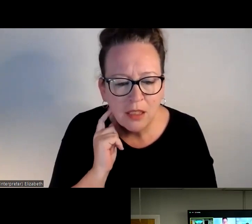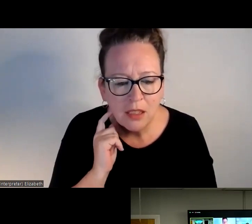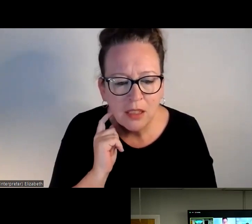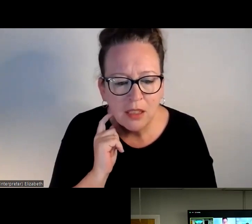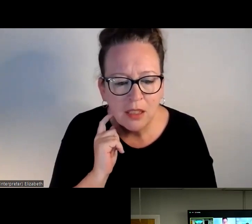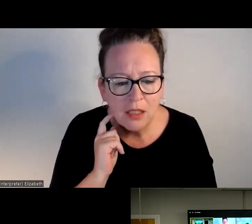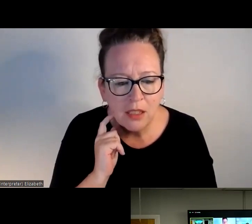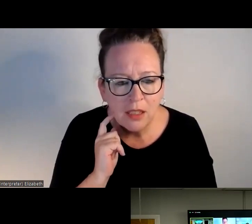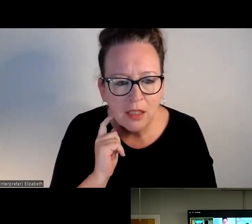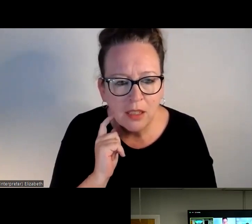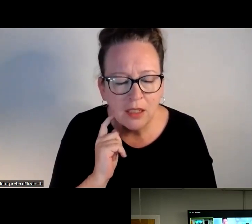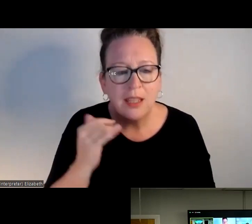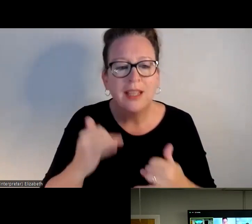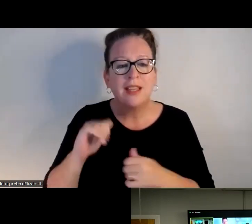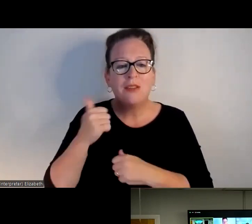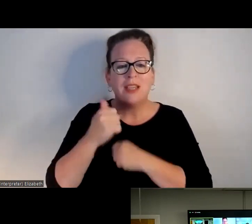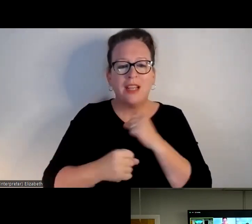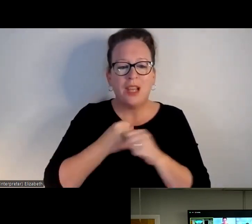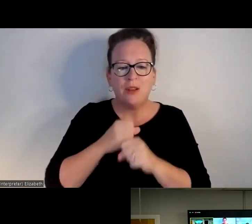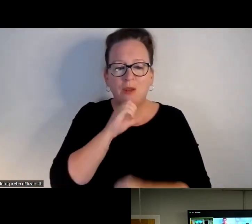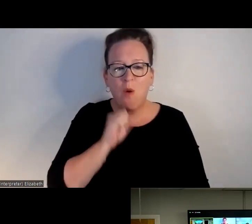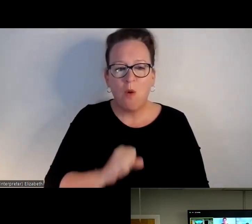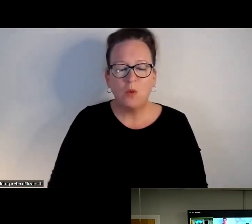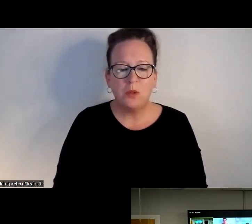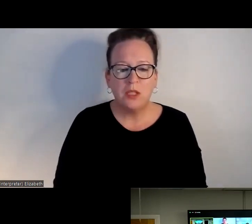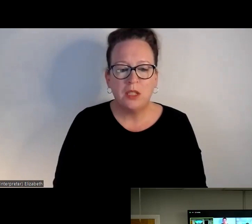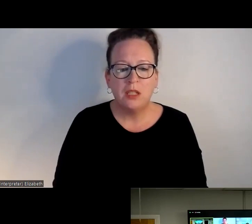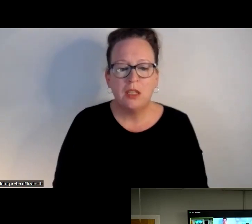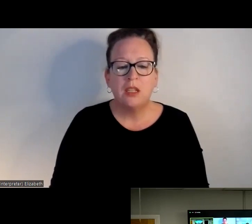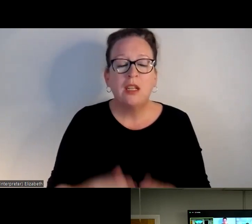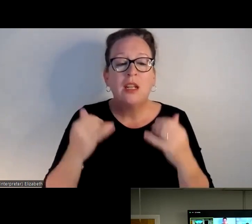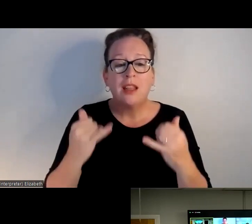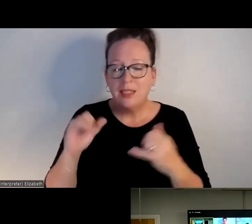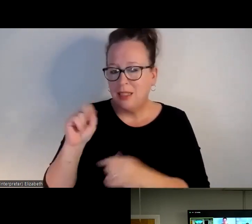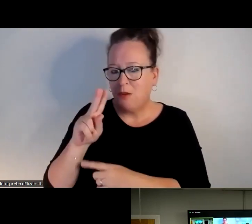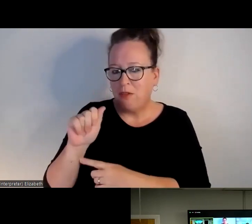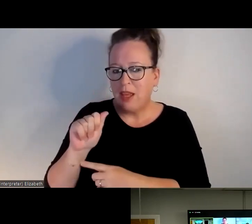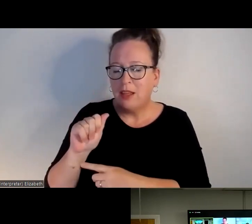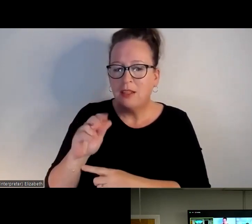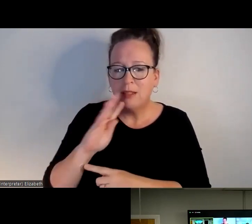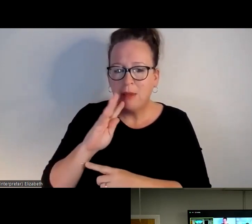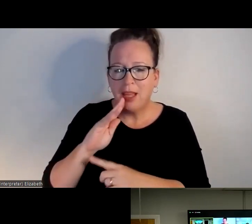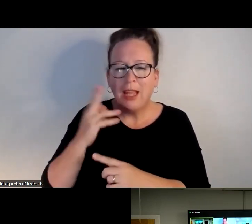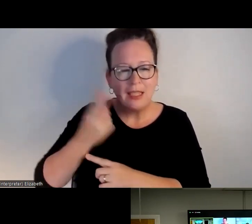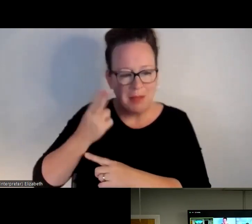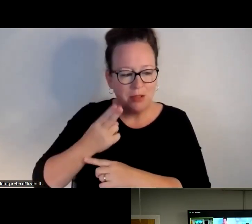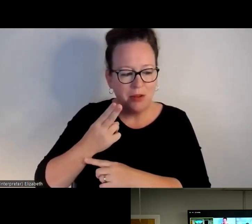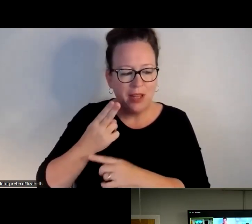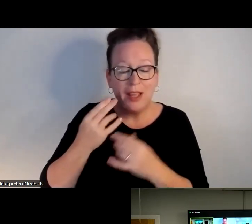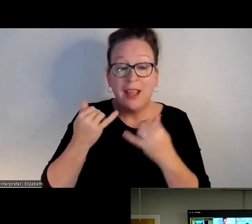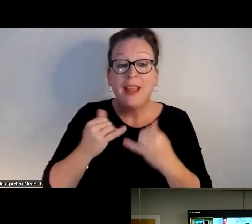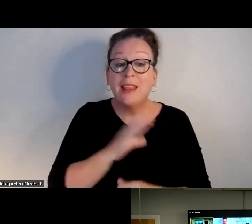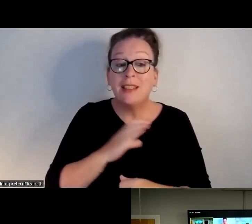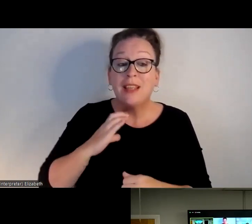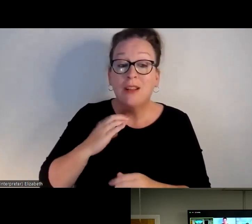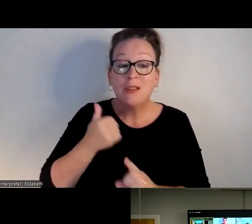almost 10 years old. Can you please speak closer to the mic? Sorry. This is Sophia, just a little bit of history. So this council has only